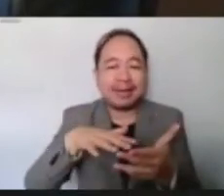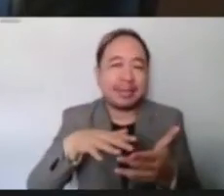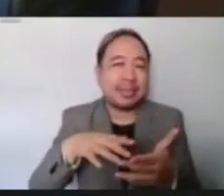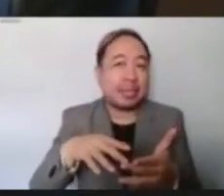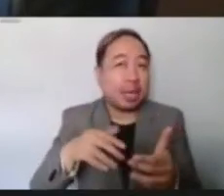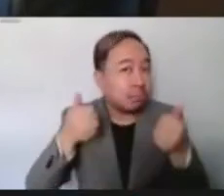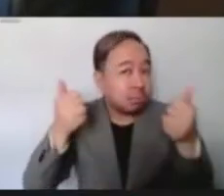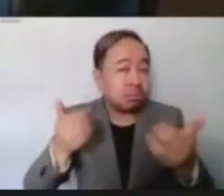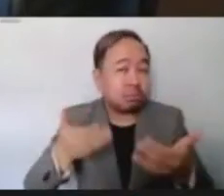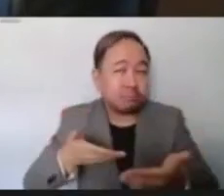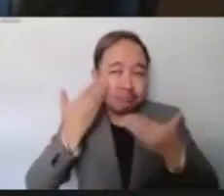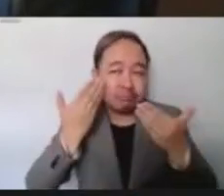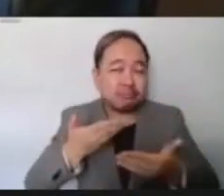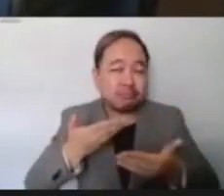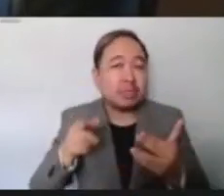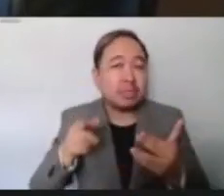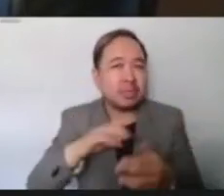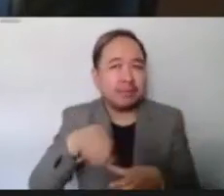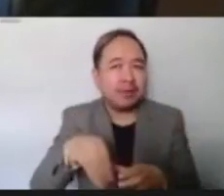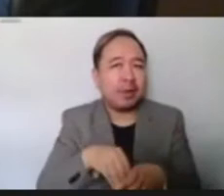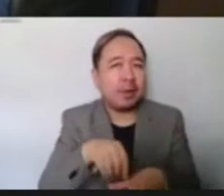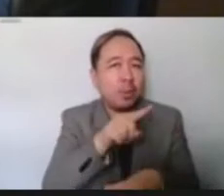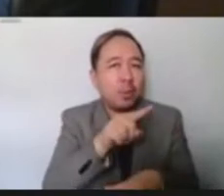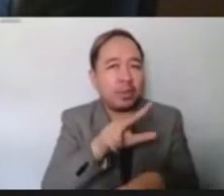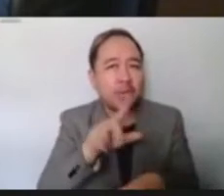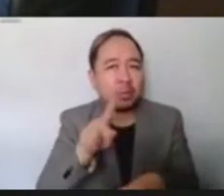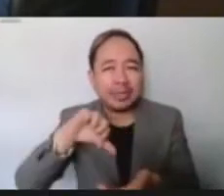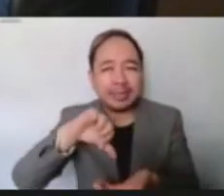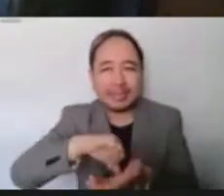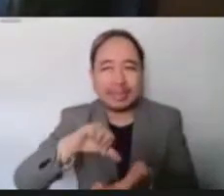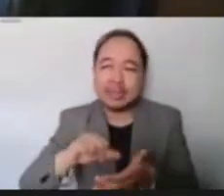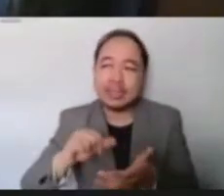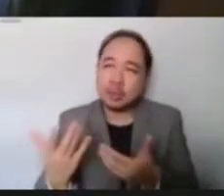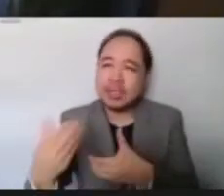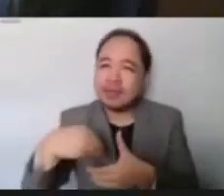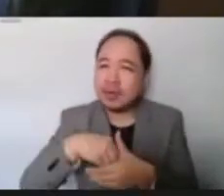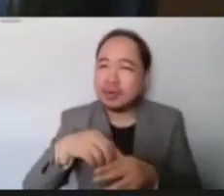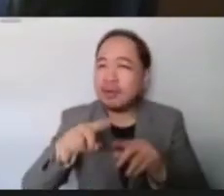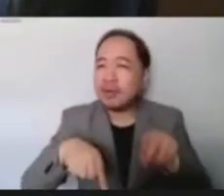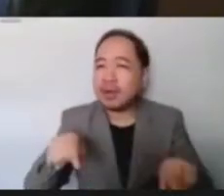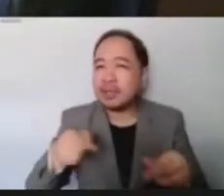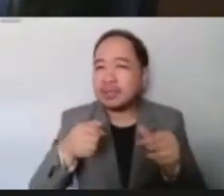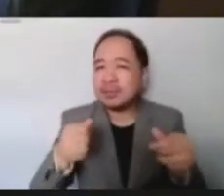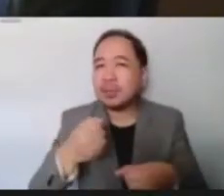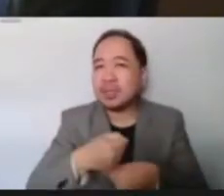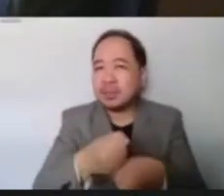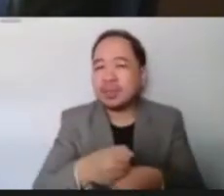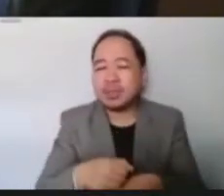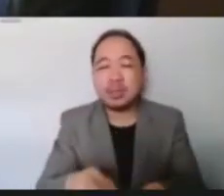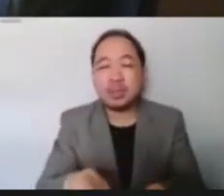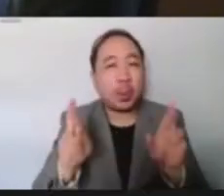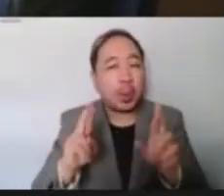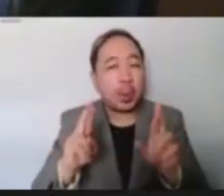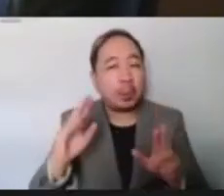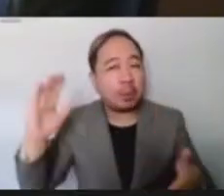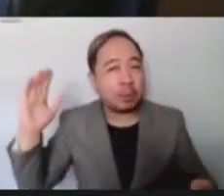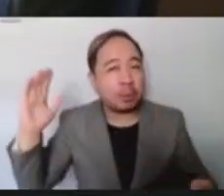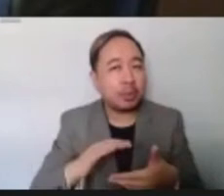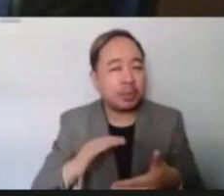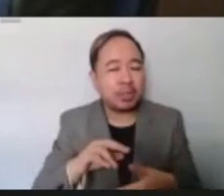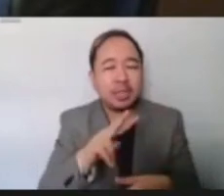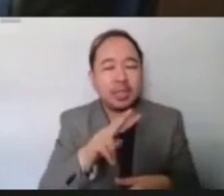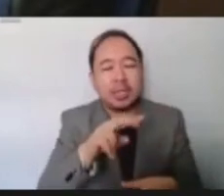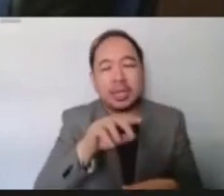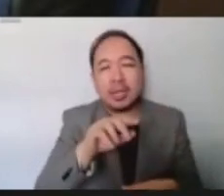engaging all stakeholders the program and visits reducing by 20 to 30 percent in pm10